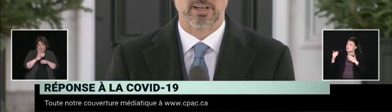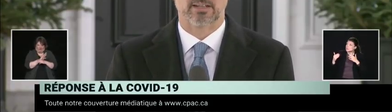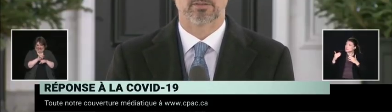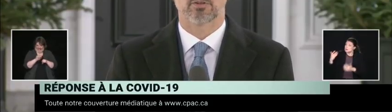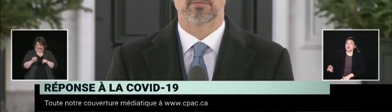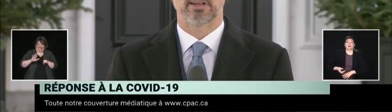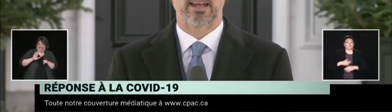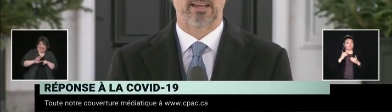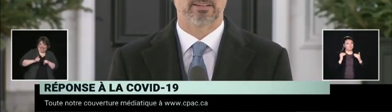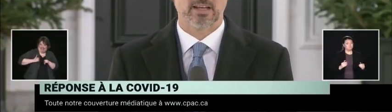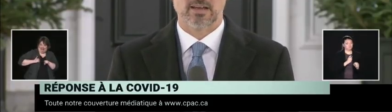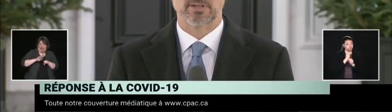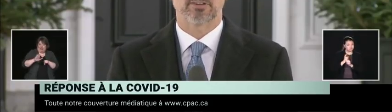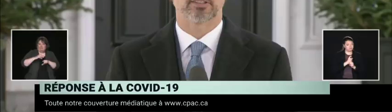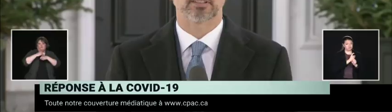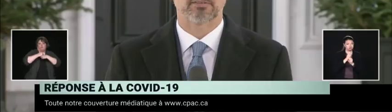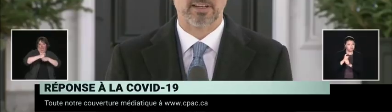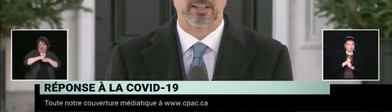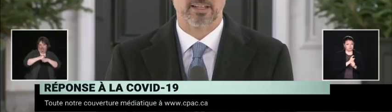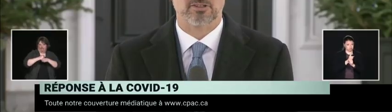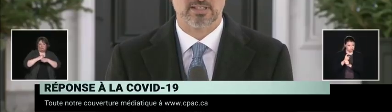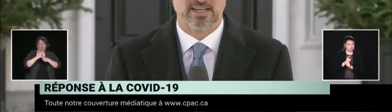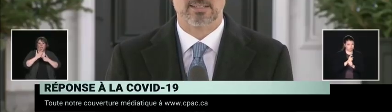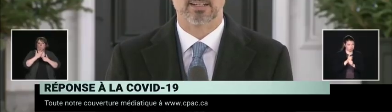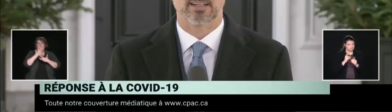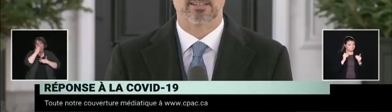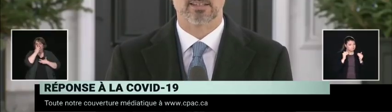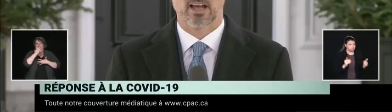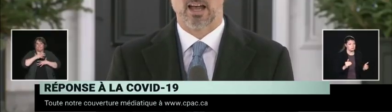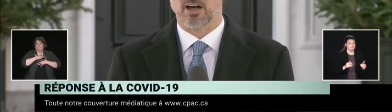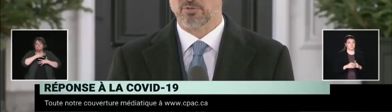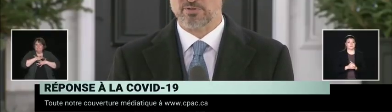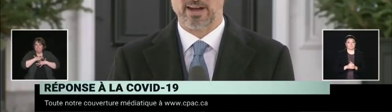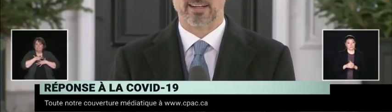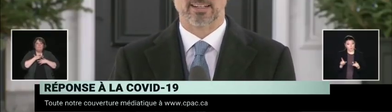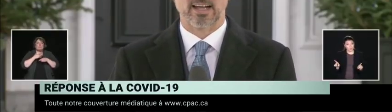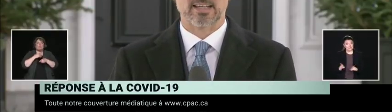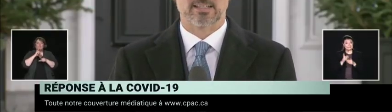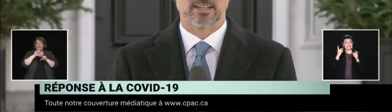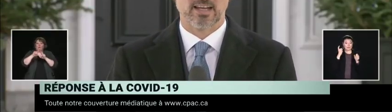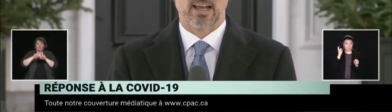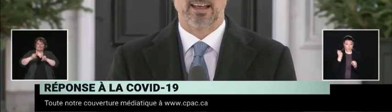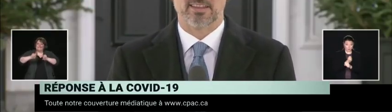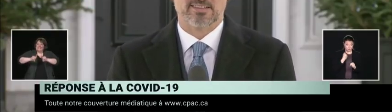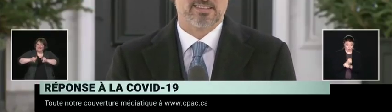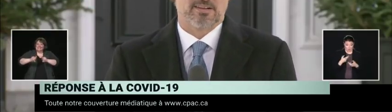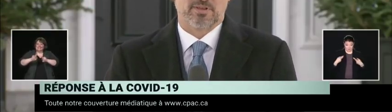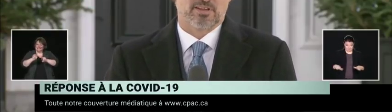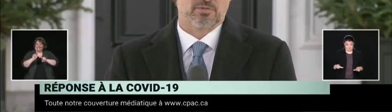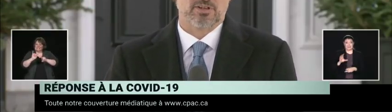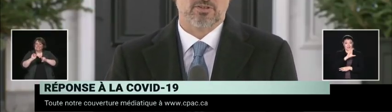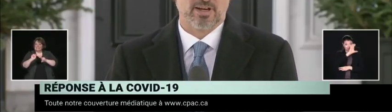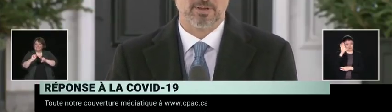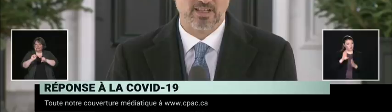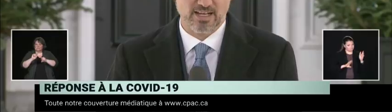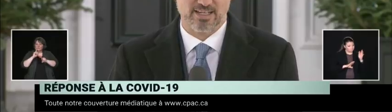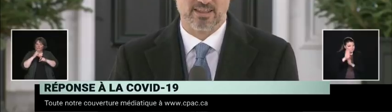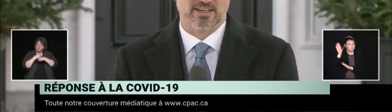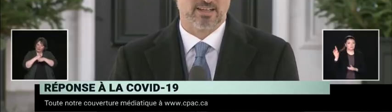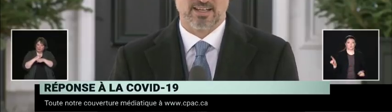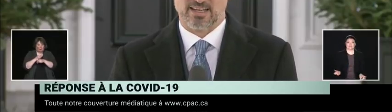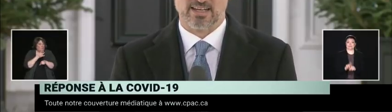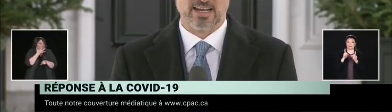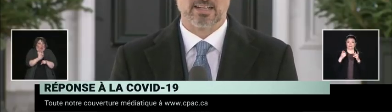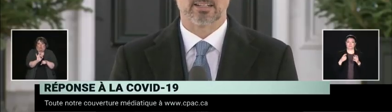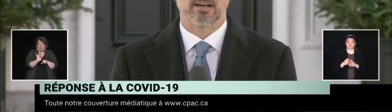personal protective equipment and materials like ventilators and testing kits. We recognize that this is something that we're incredibly lucky